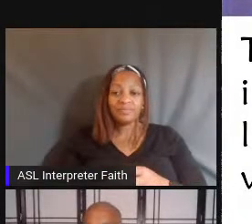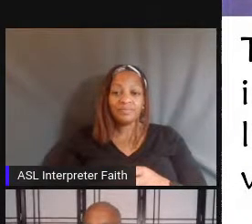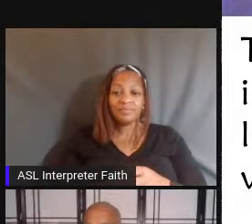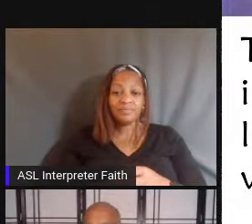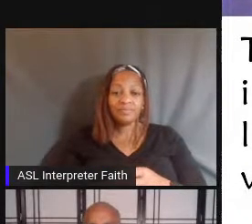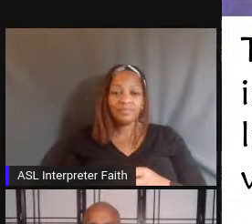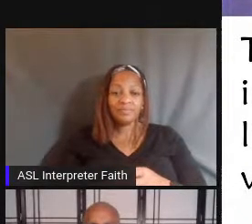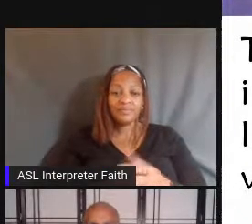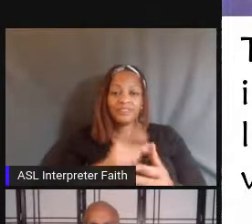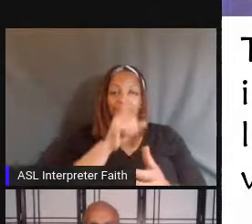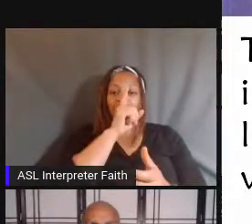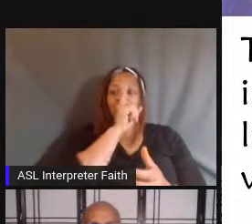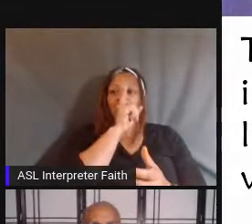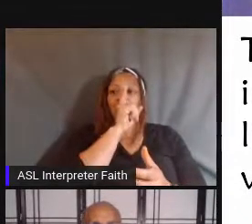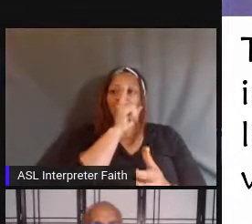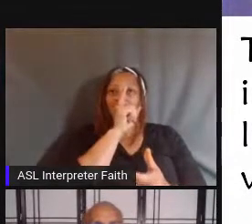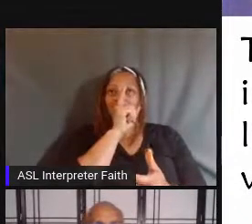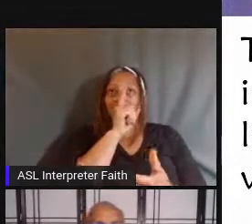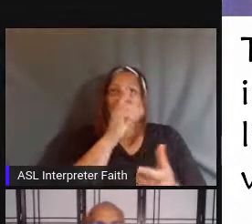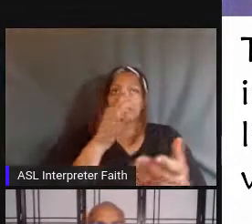So there's no,